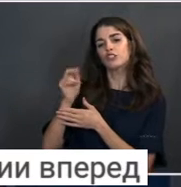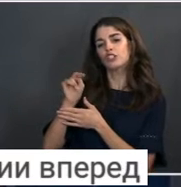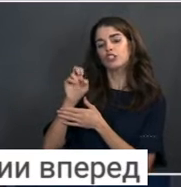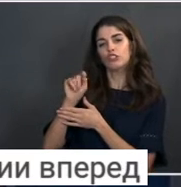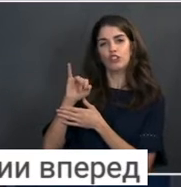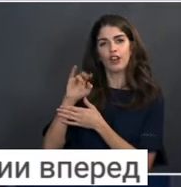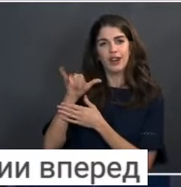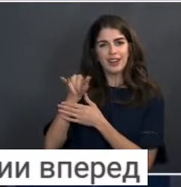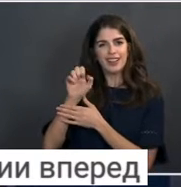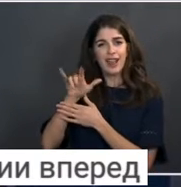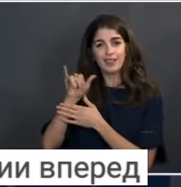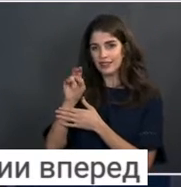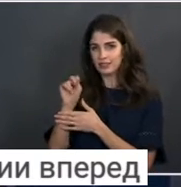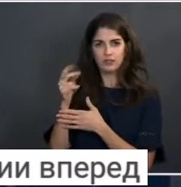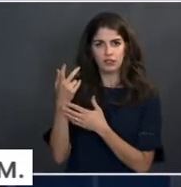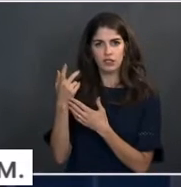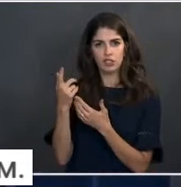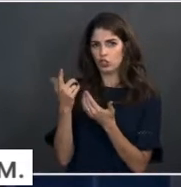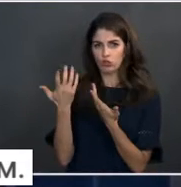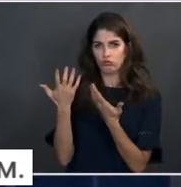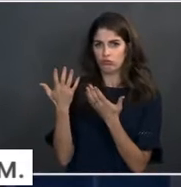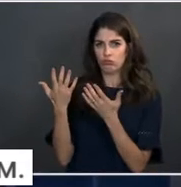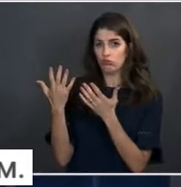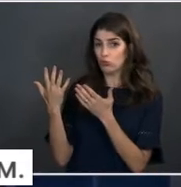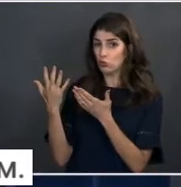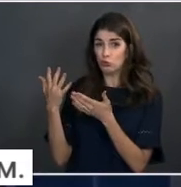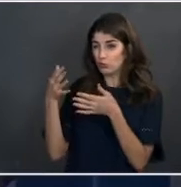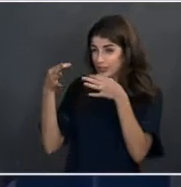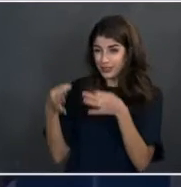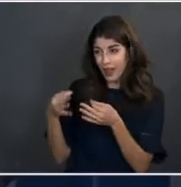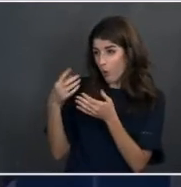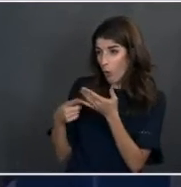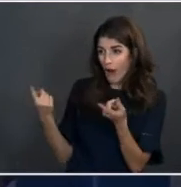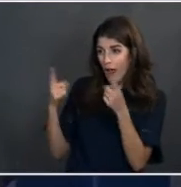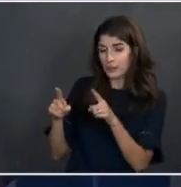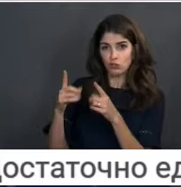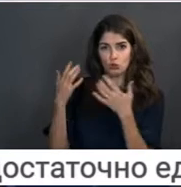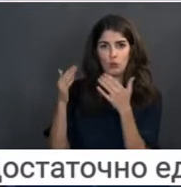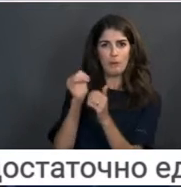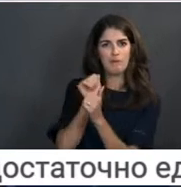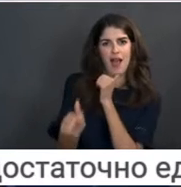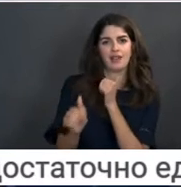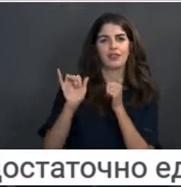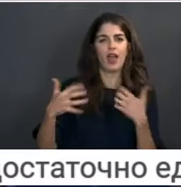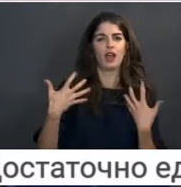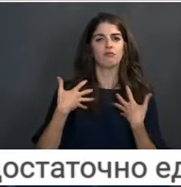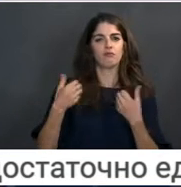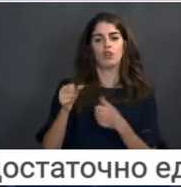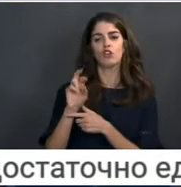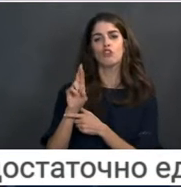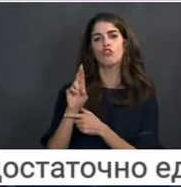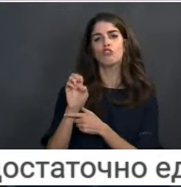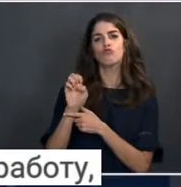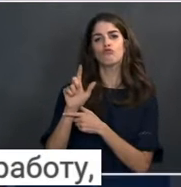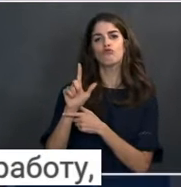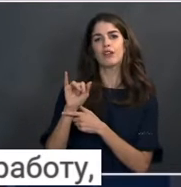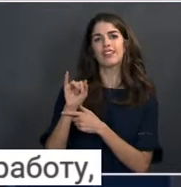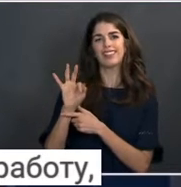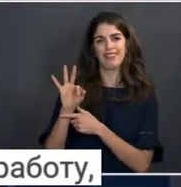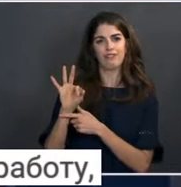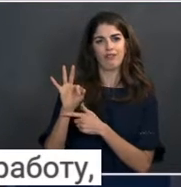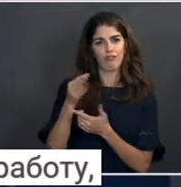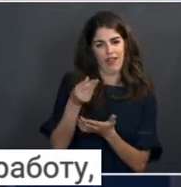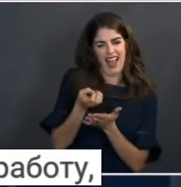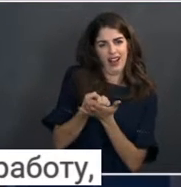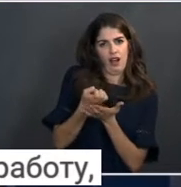the impact of a delay in moving forward with a relief package. Millions of Americans don't have enough food to eat, and millions